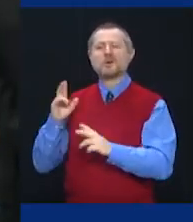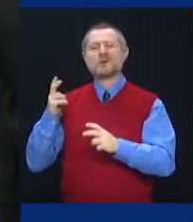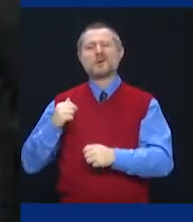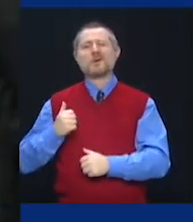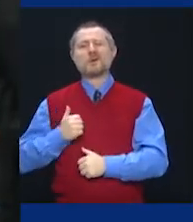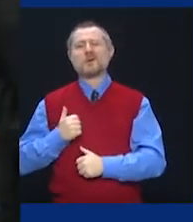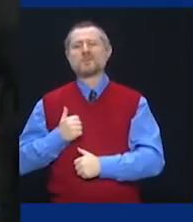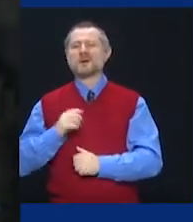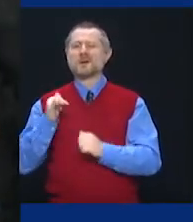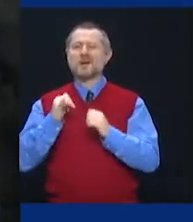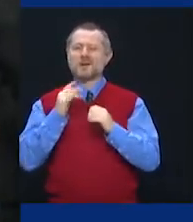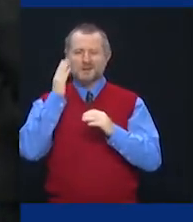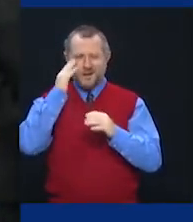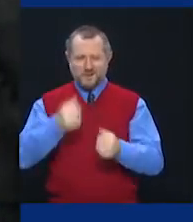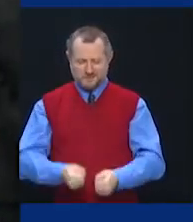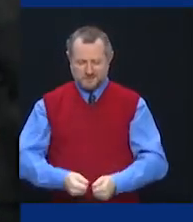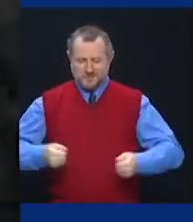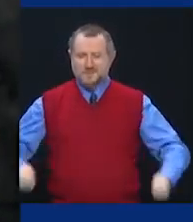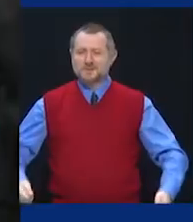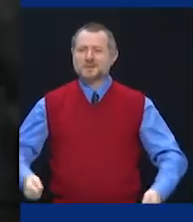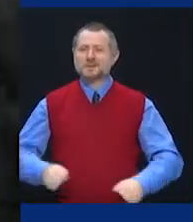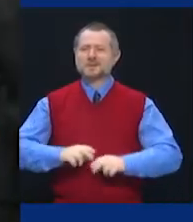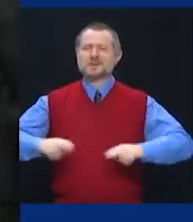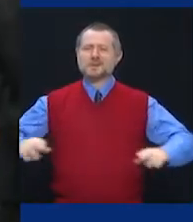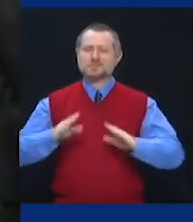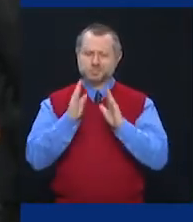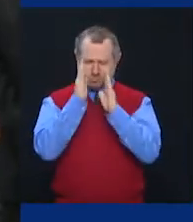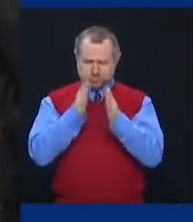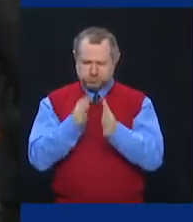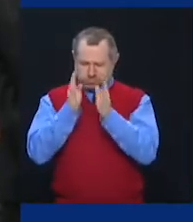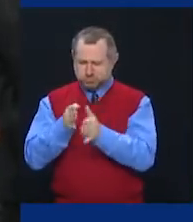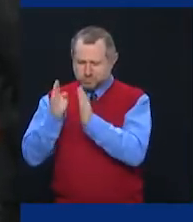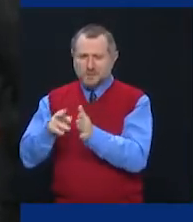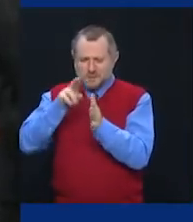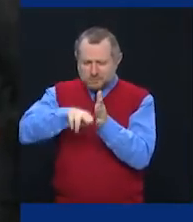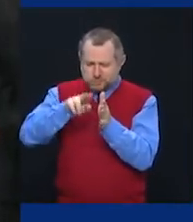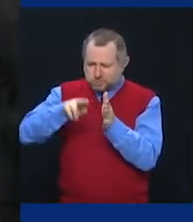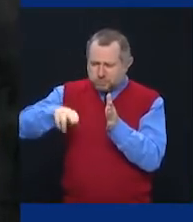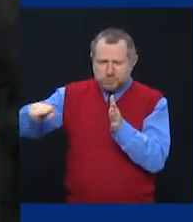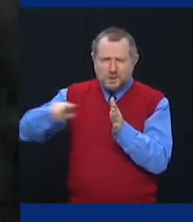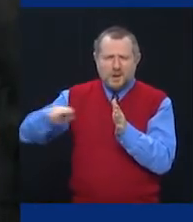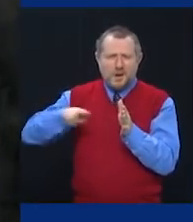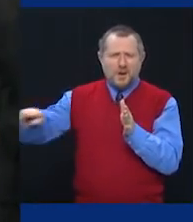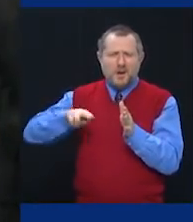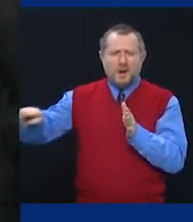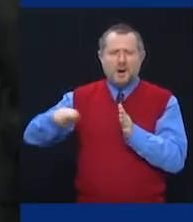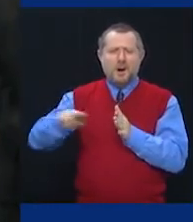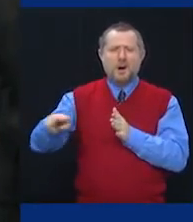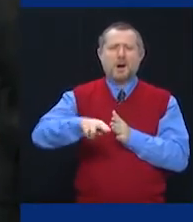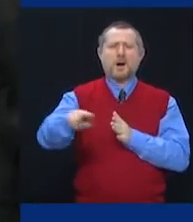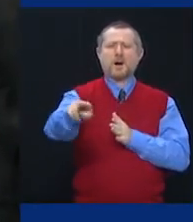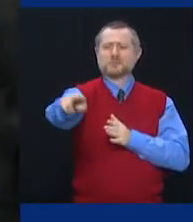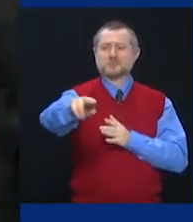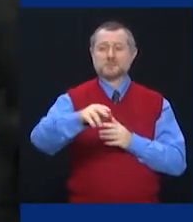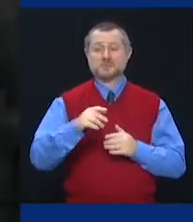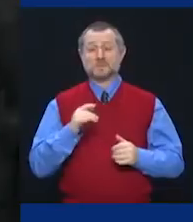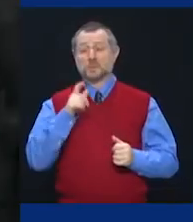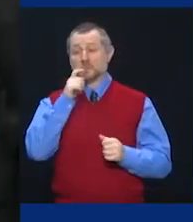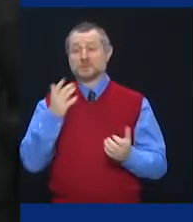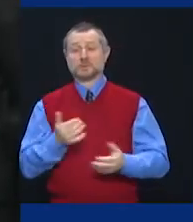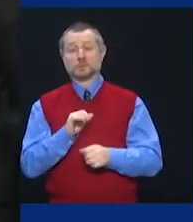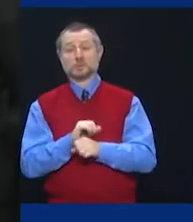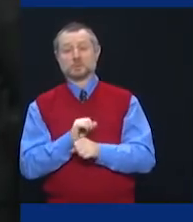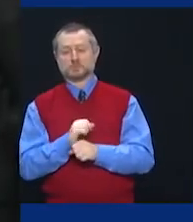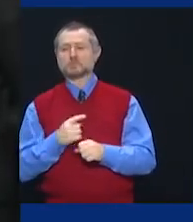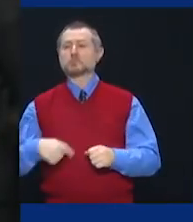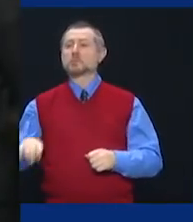and partitions, 2,500, as far as you could see. And it was being staffed by